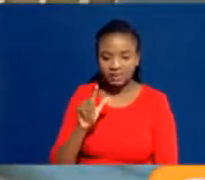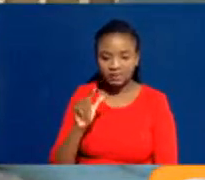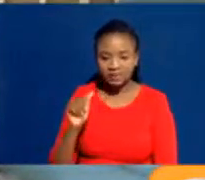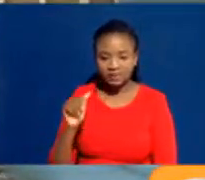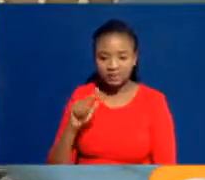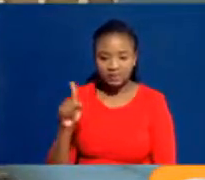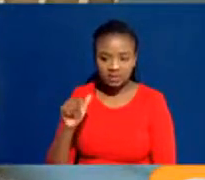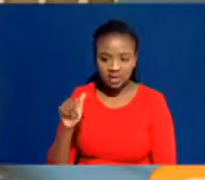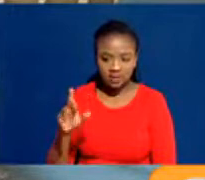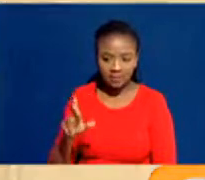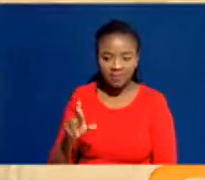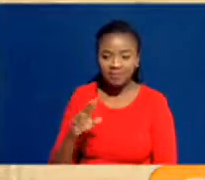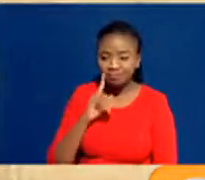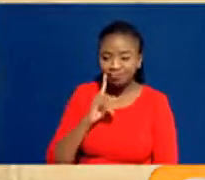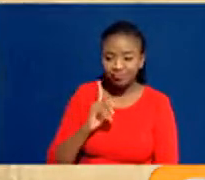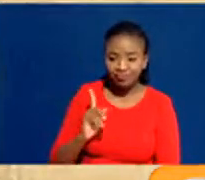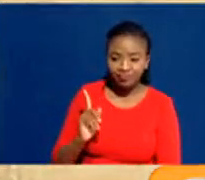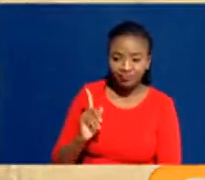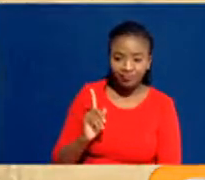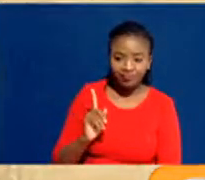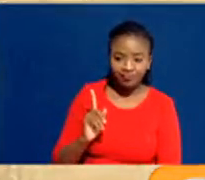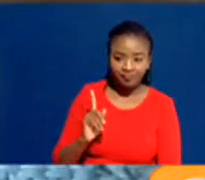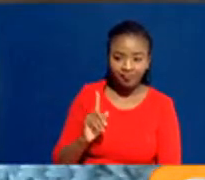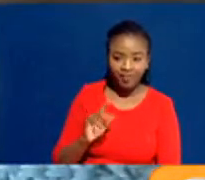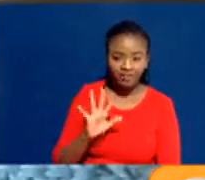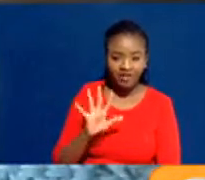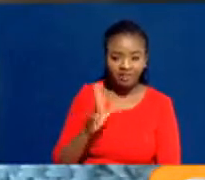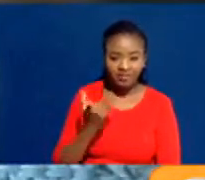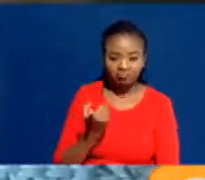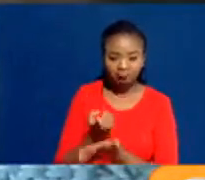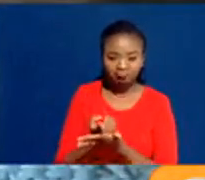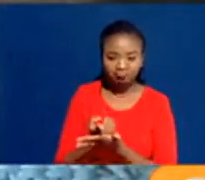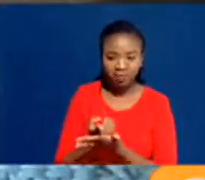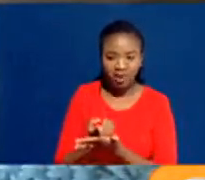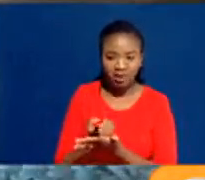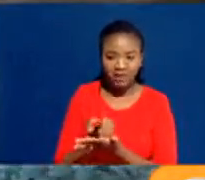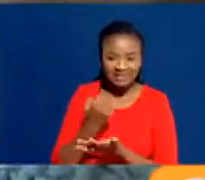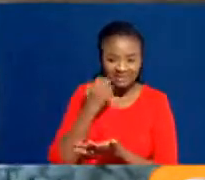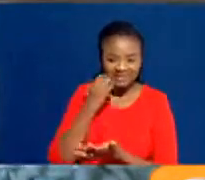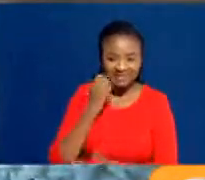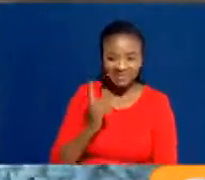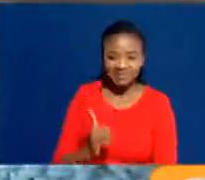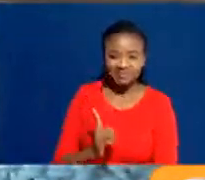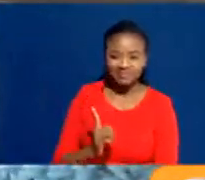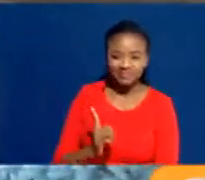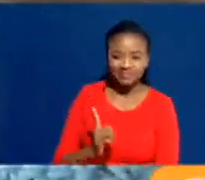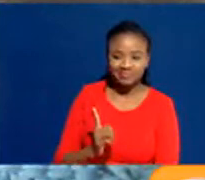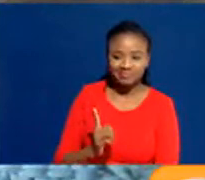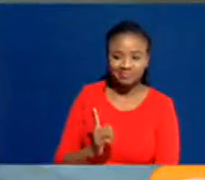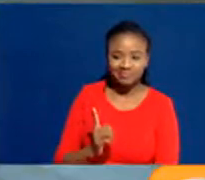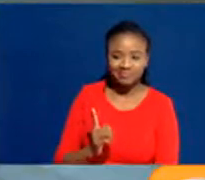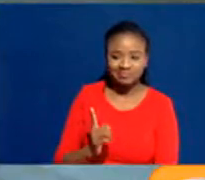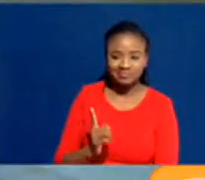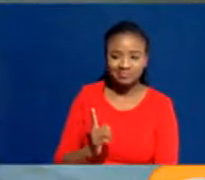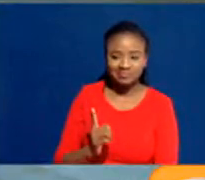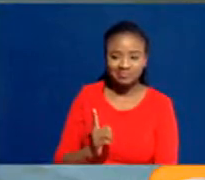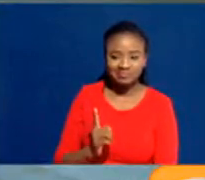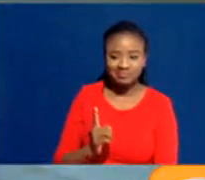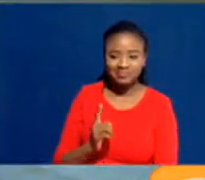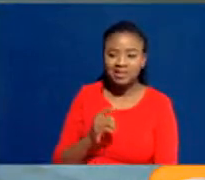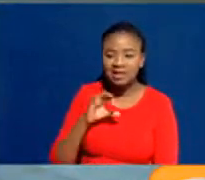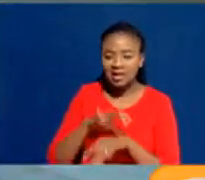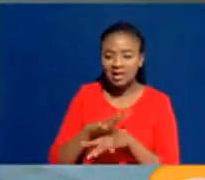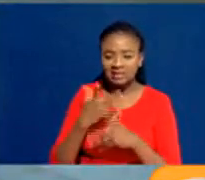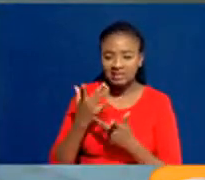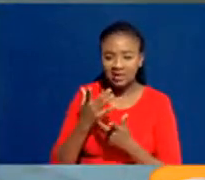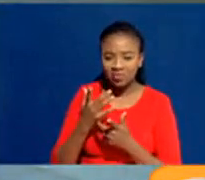We find patients admitted at Kacheliba Hospital battling this disease that is spread by an infected sandfly. Daudi Lochador,